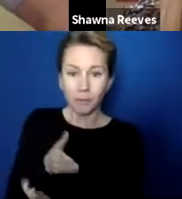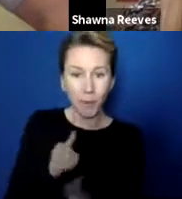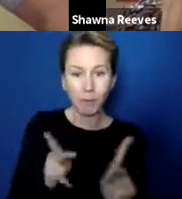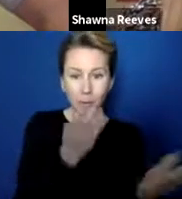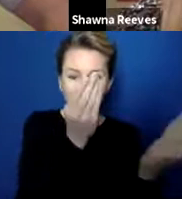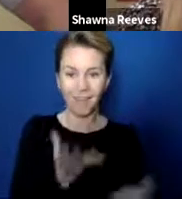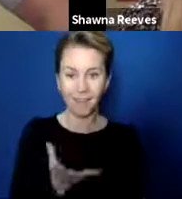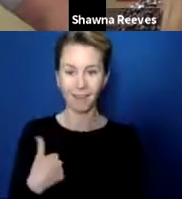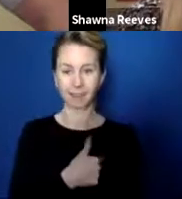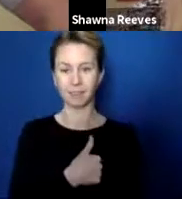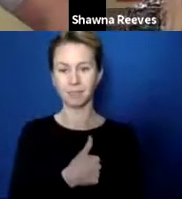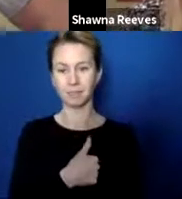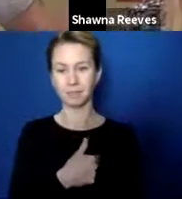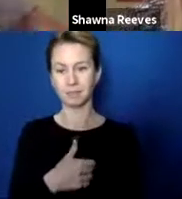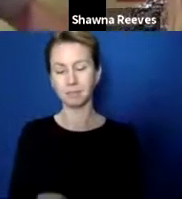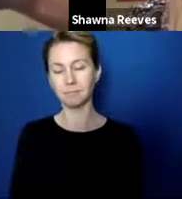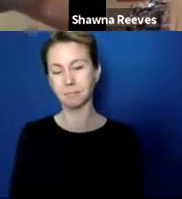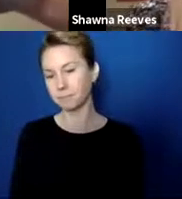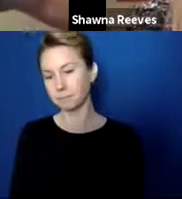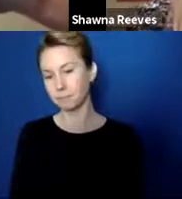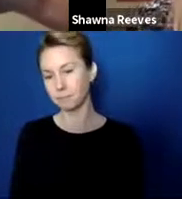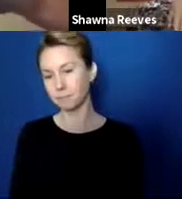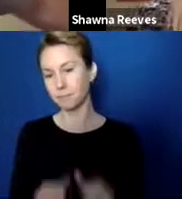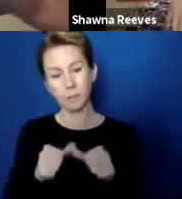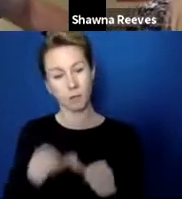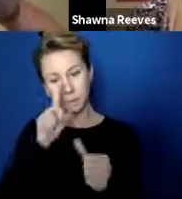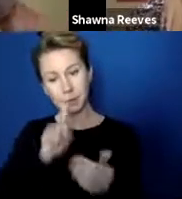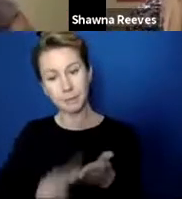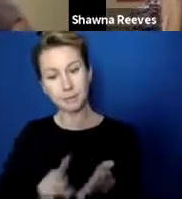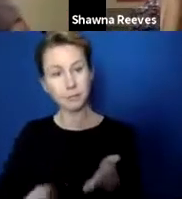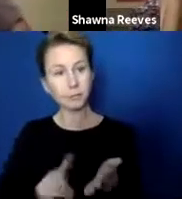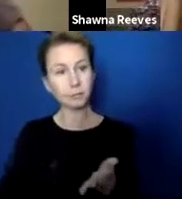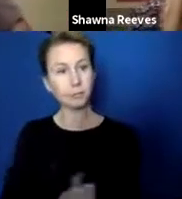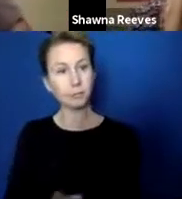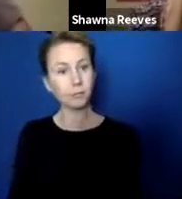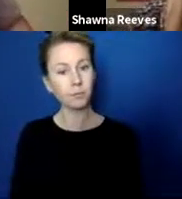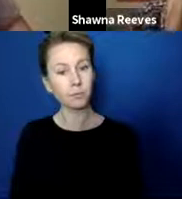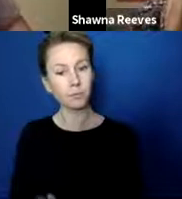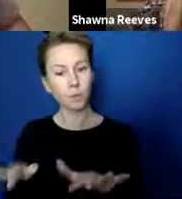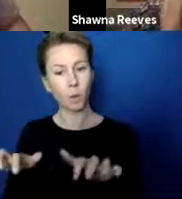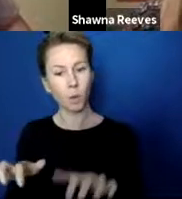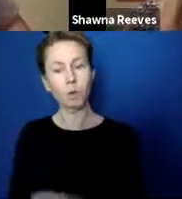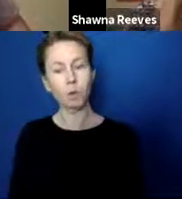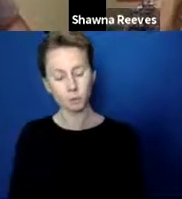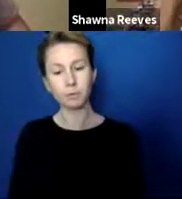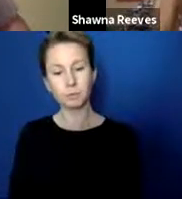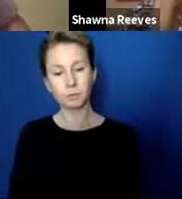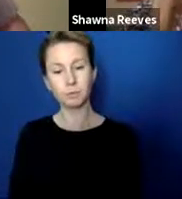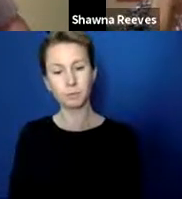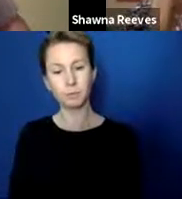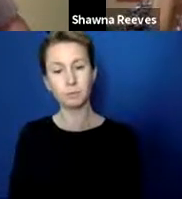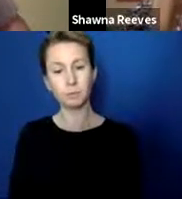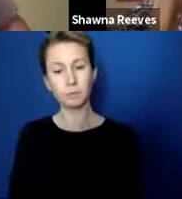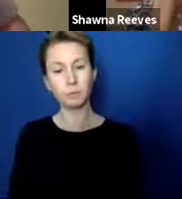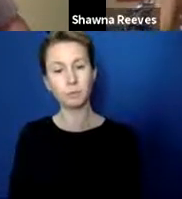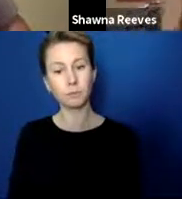nursing facilities. We've focused on certain ones that are outbreak facilities that we find out about in the